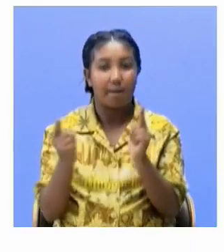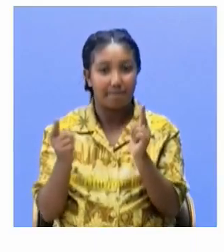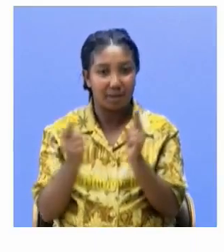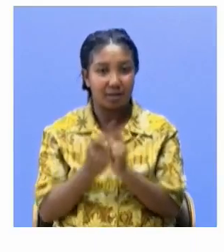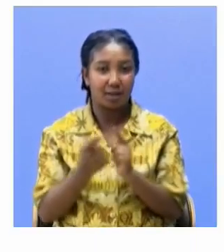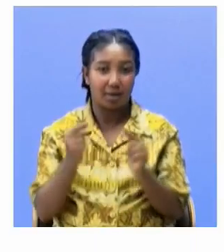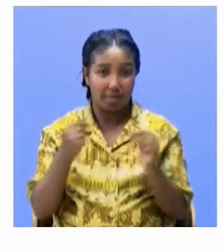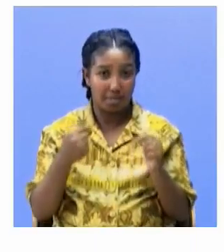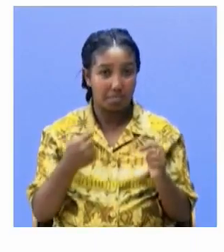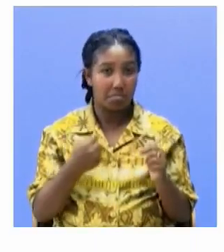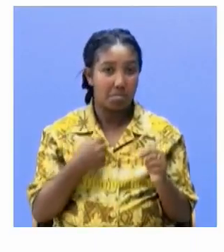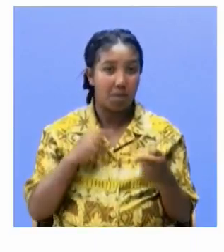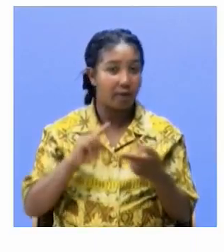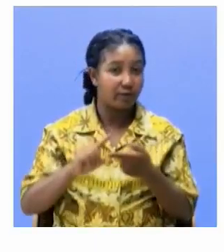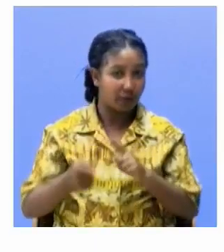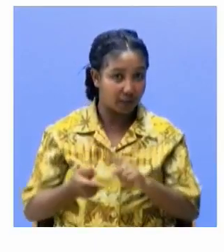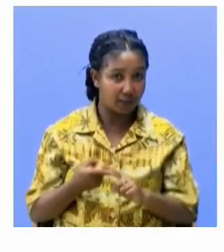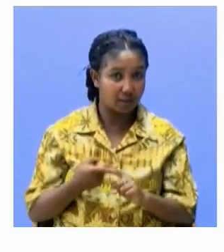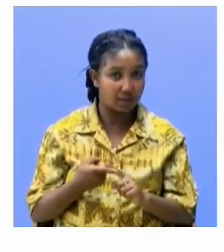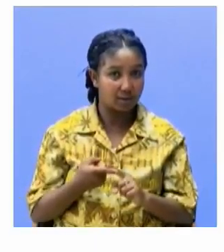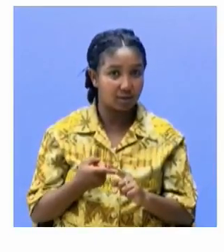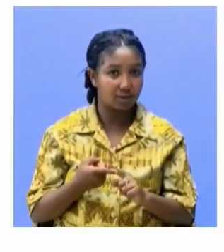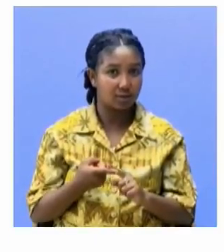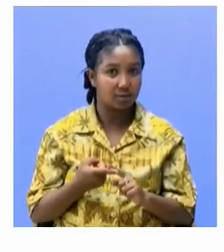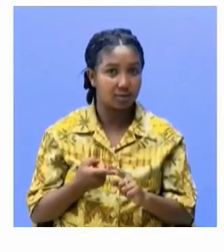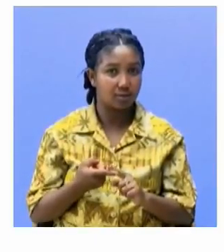my friend